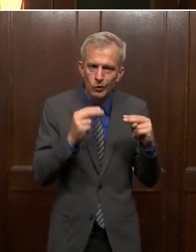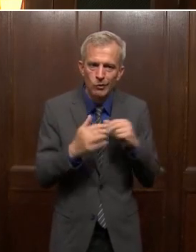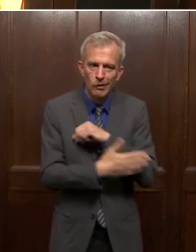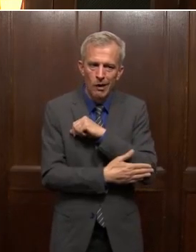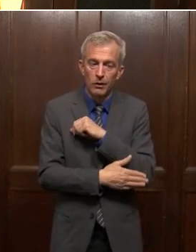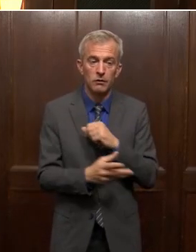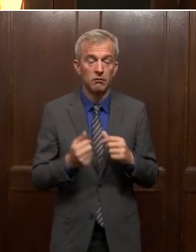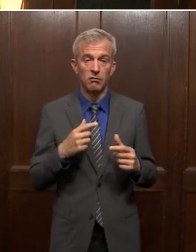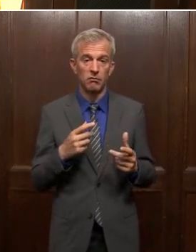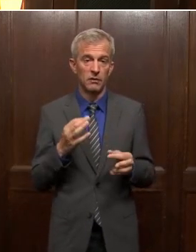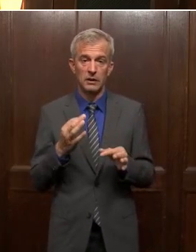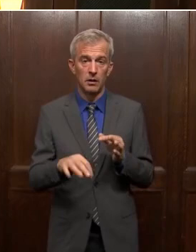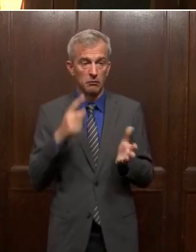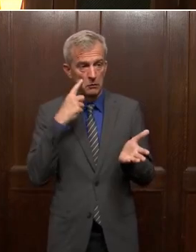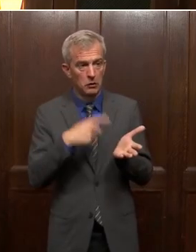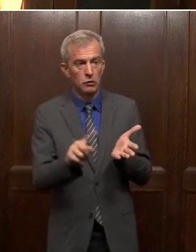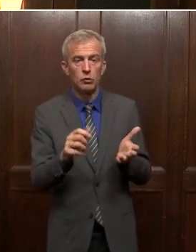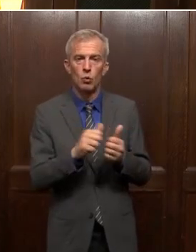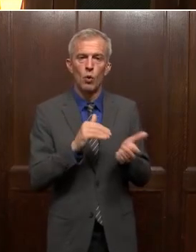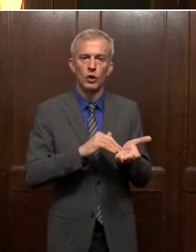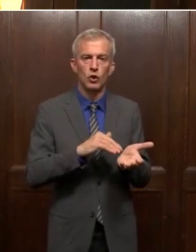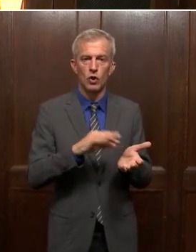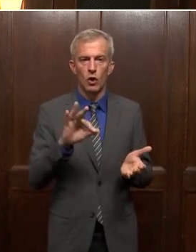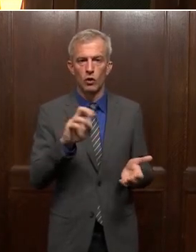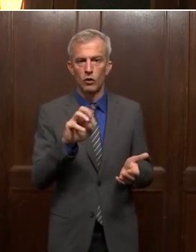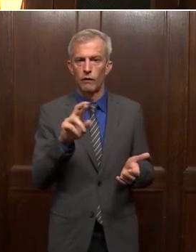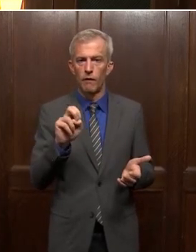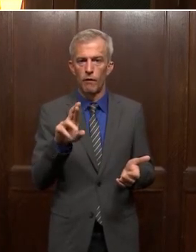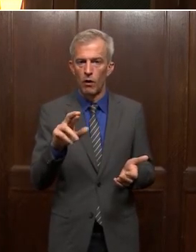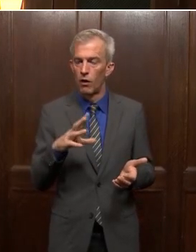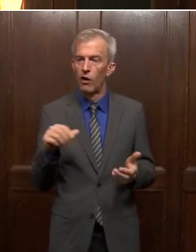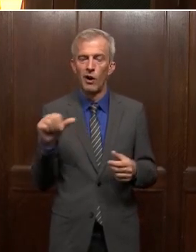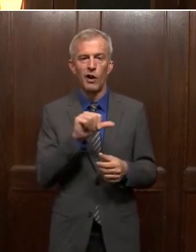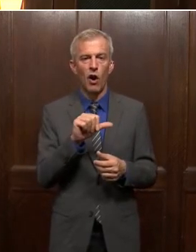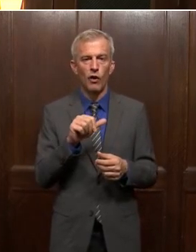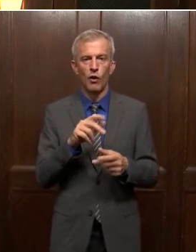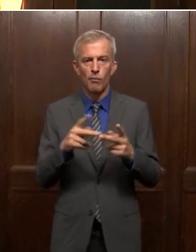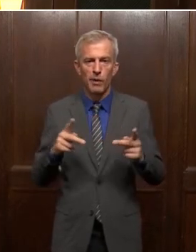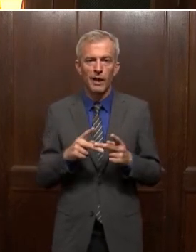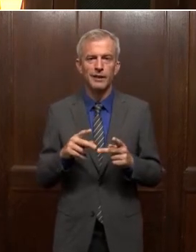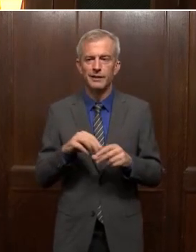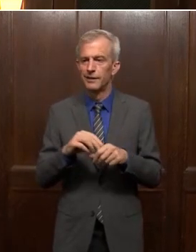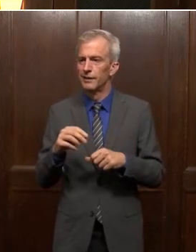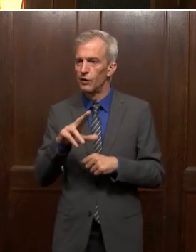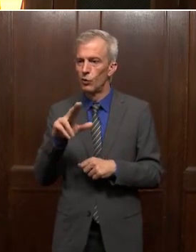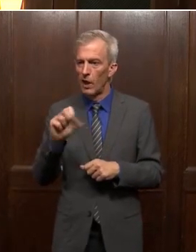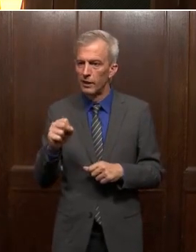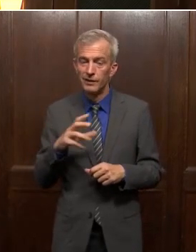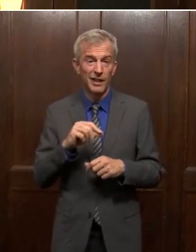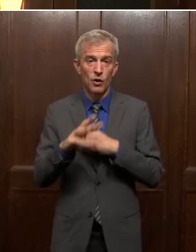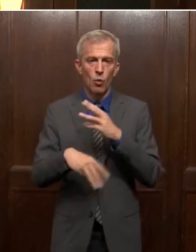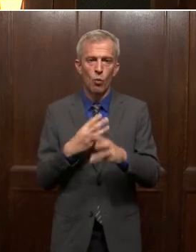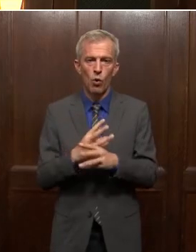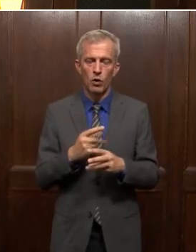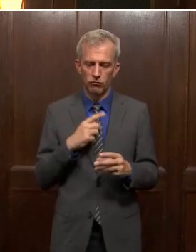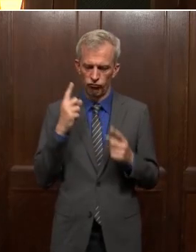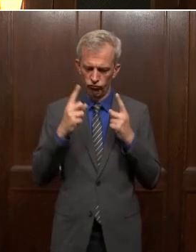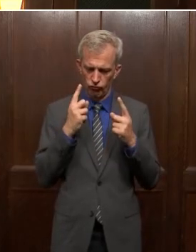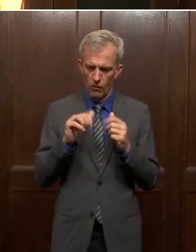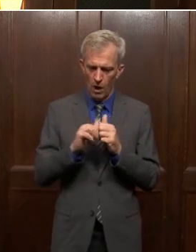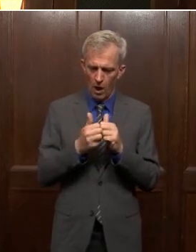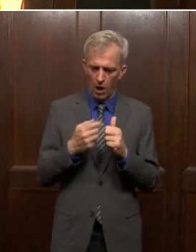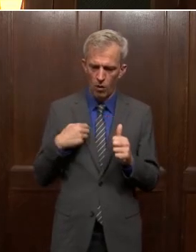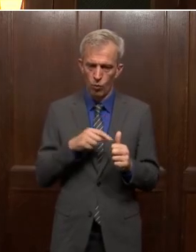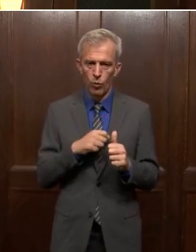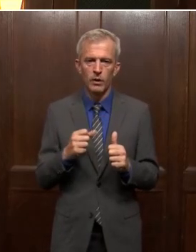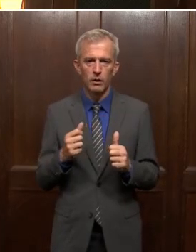single day with Barbara Ferrer, with my colleagues. I look at places around the world and the country, and we look at how we can best do that while protecting lives.